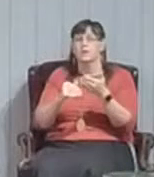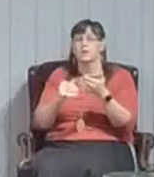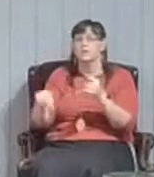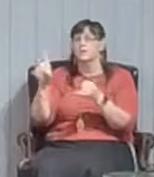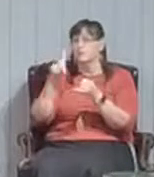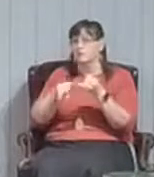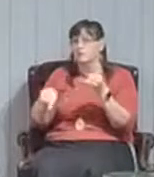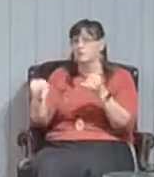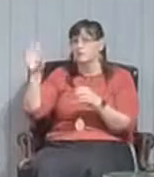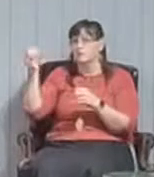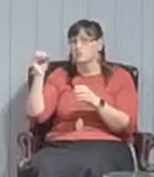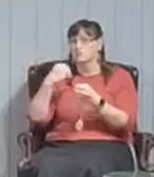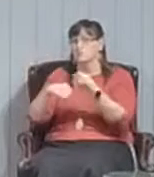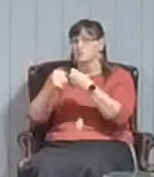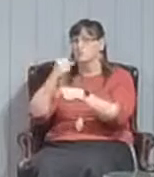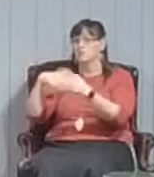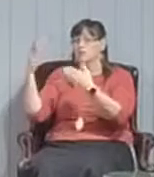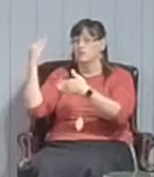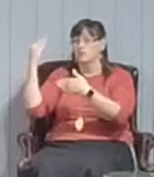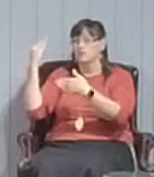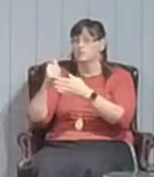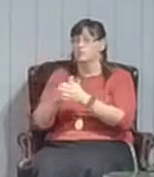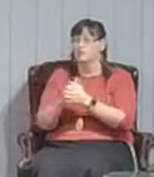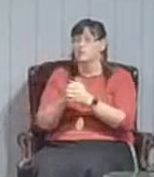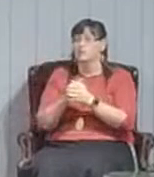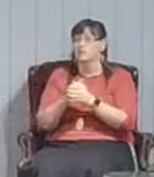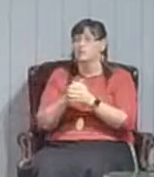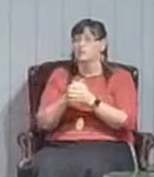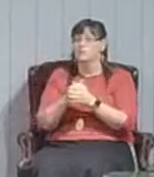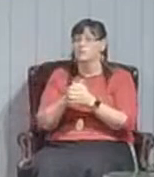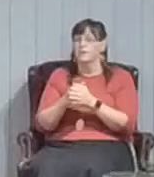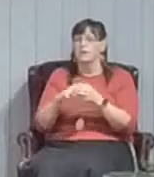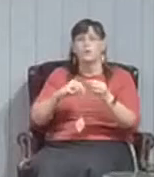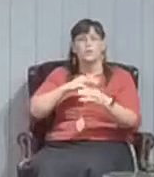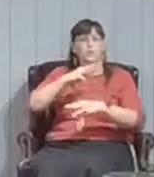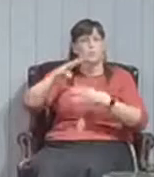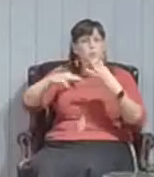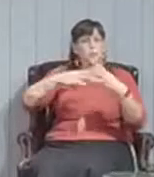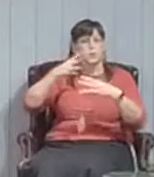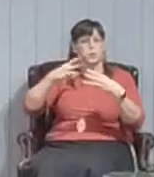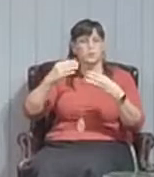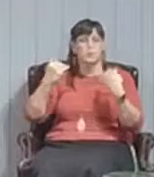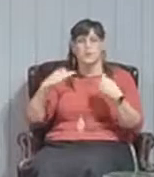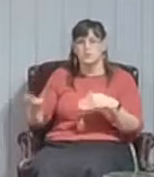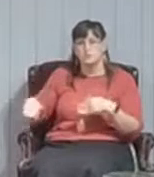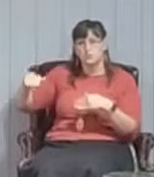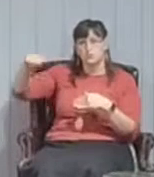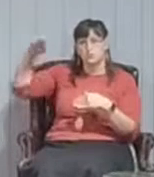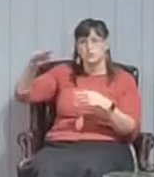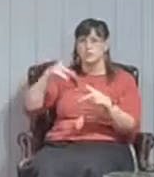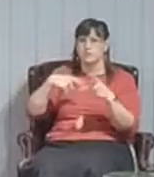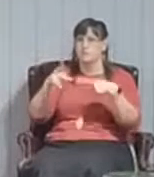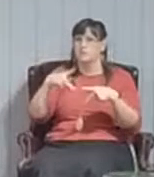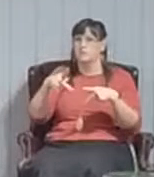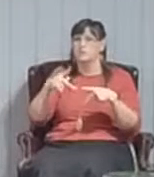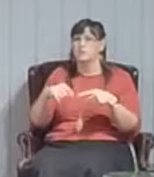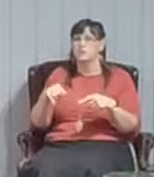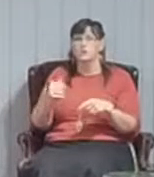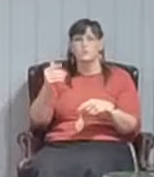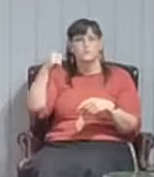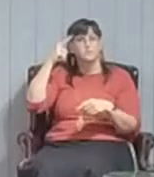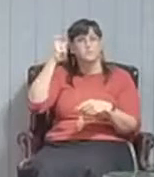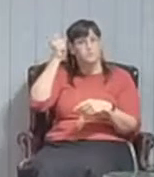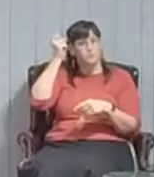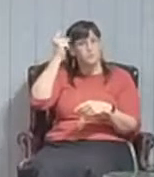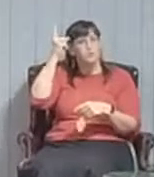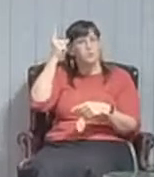30 years that the world has raised up people smarter than the